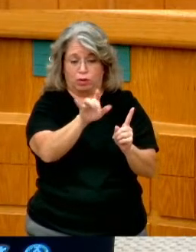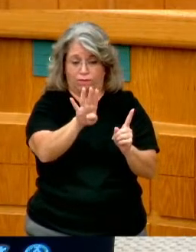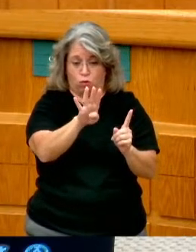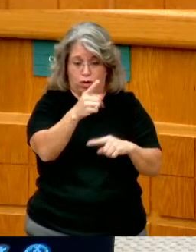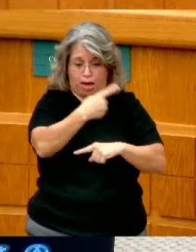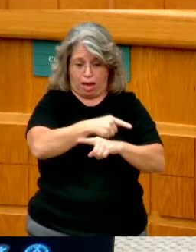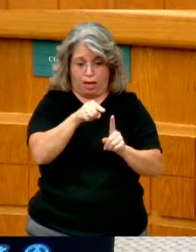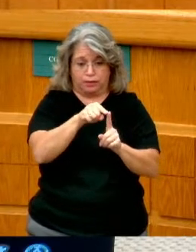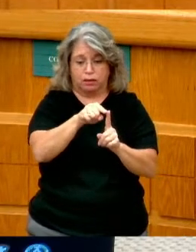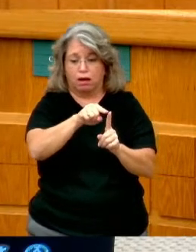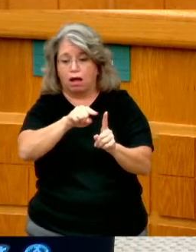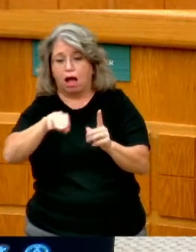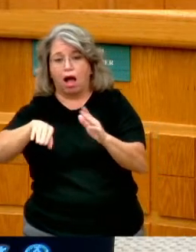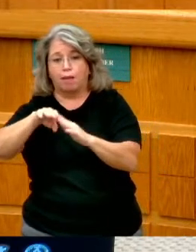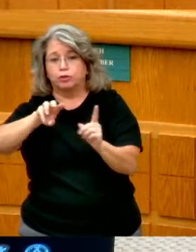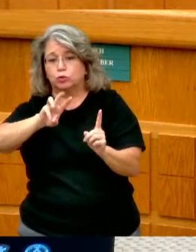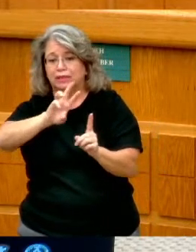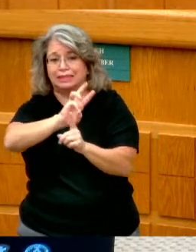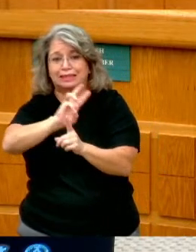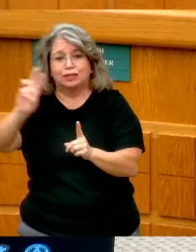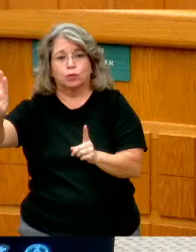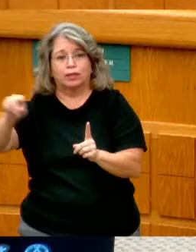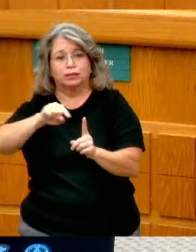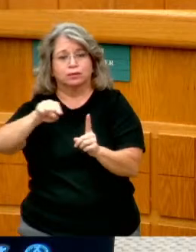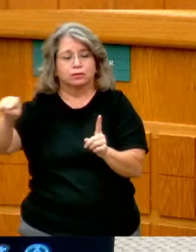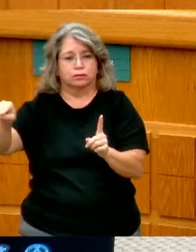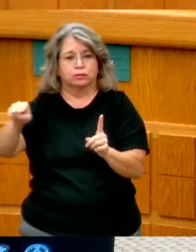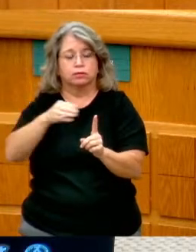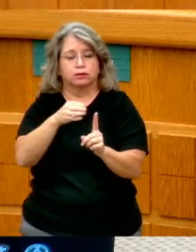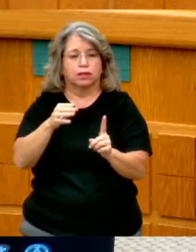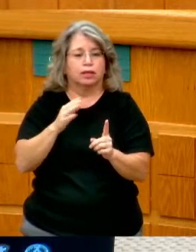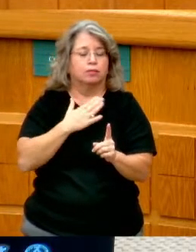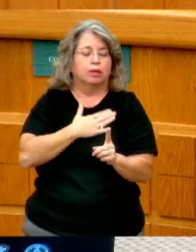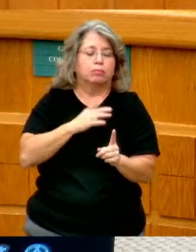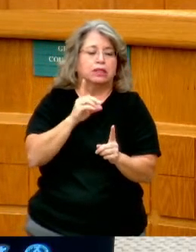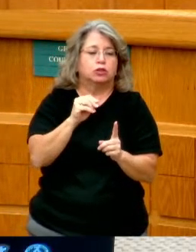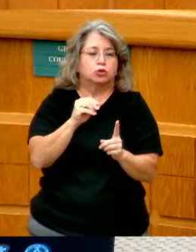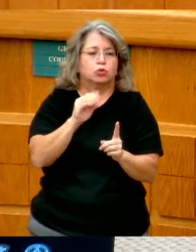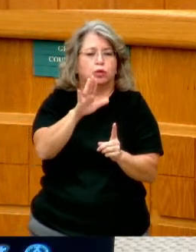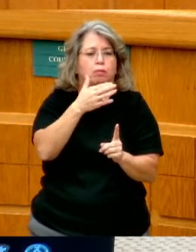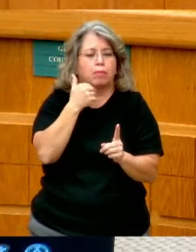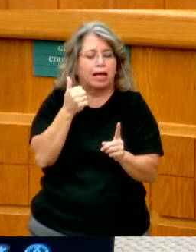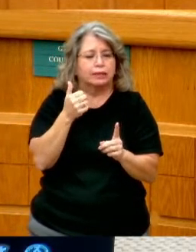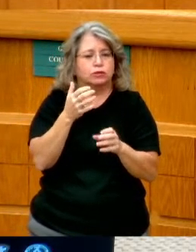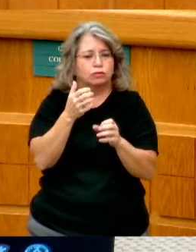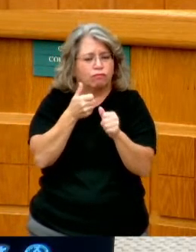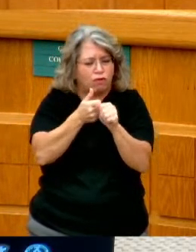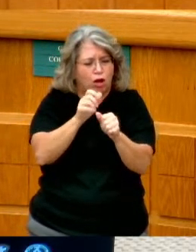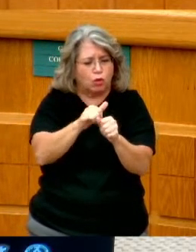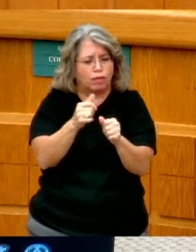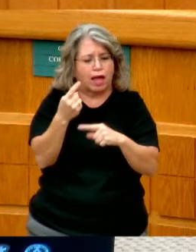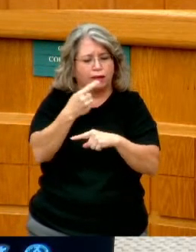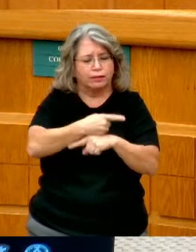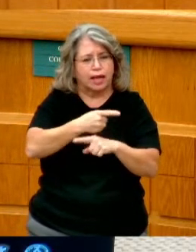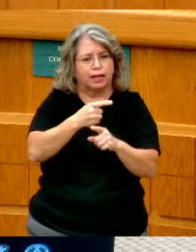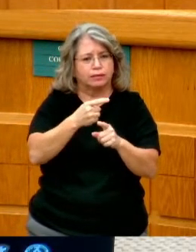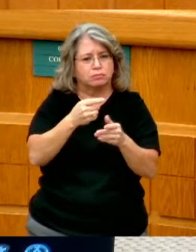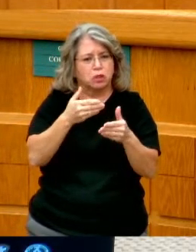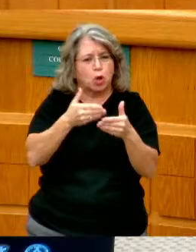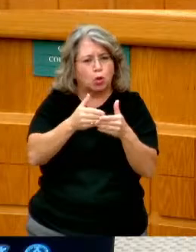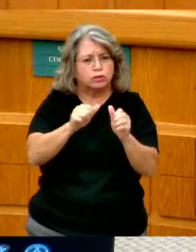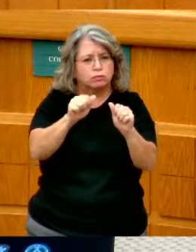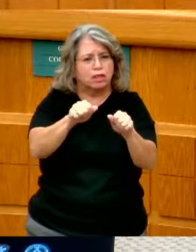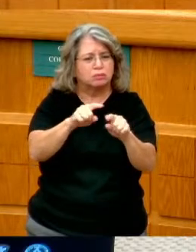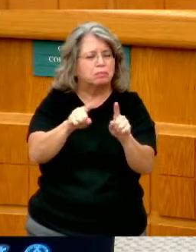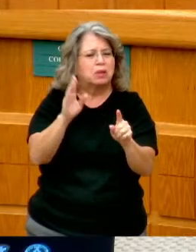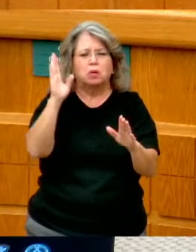weeks after your first dose. But please do your best to get it as near the vaccination date as possible, but don't worry if it's